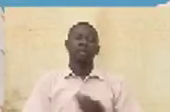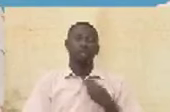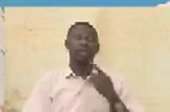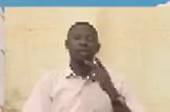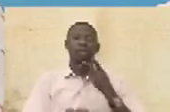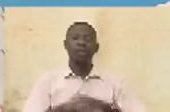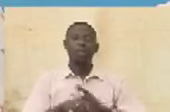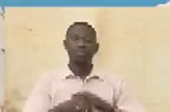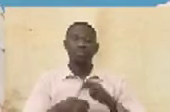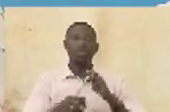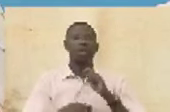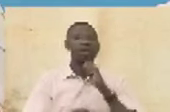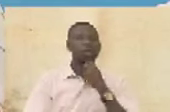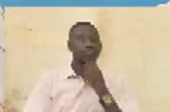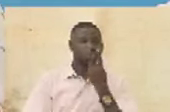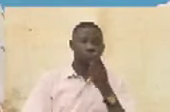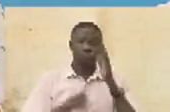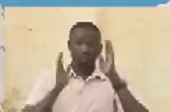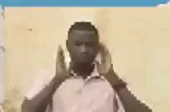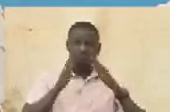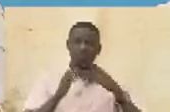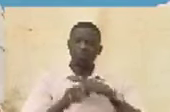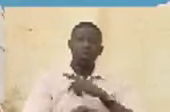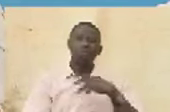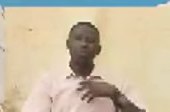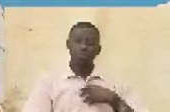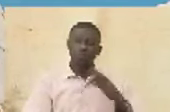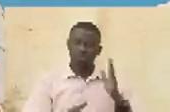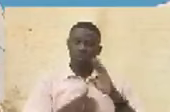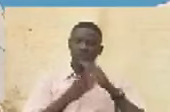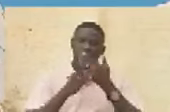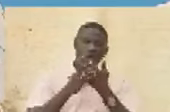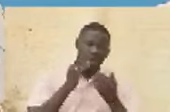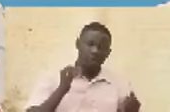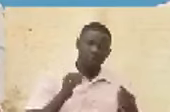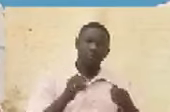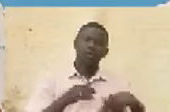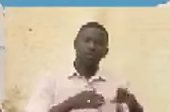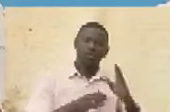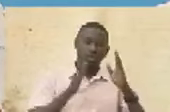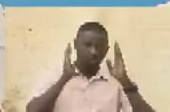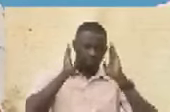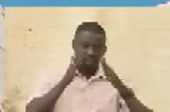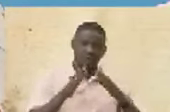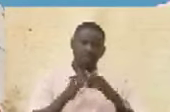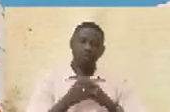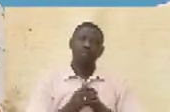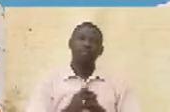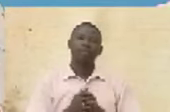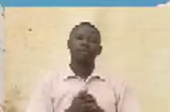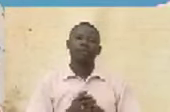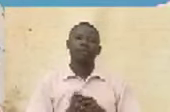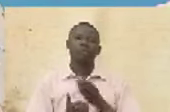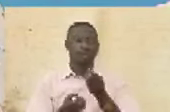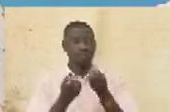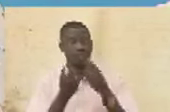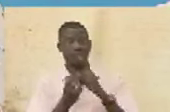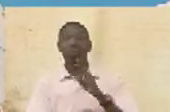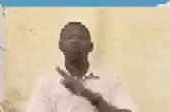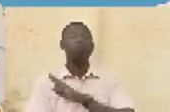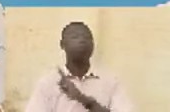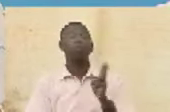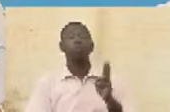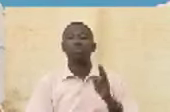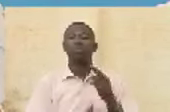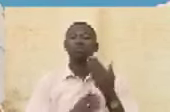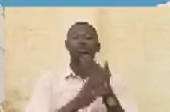when it was time for the afternoon prayers, we were about to alight to go and perform our prayers. They said nobody will